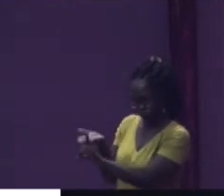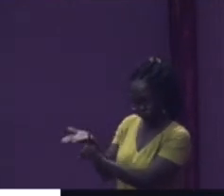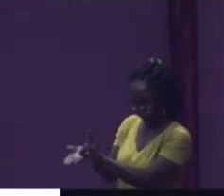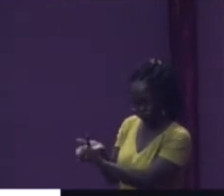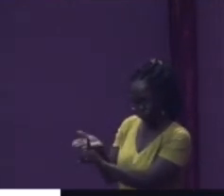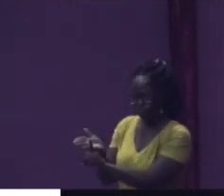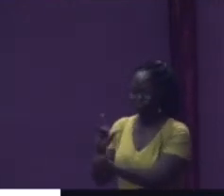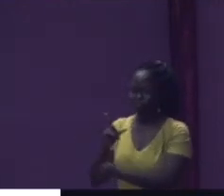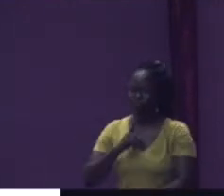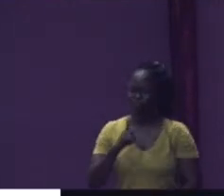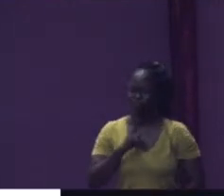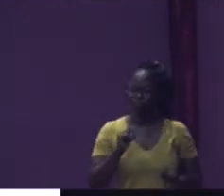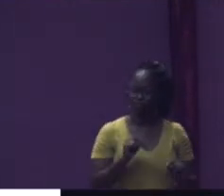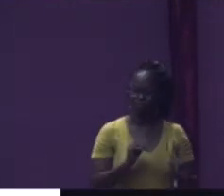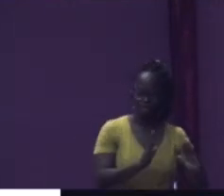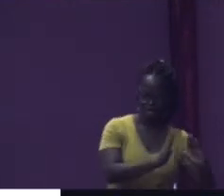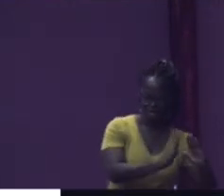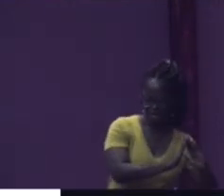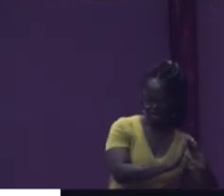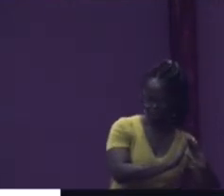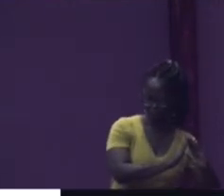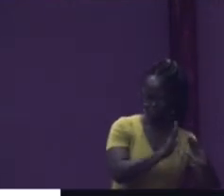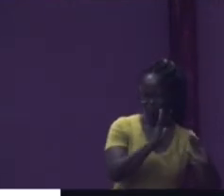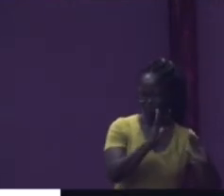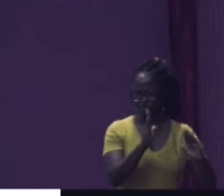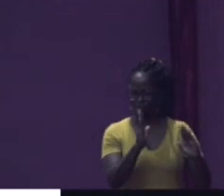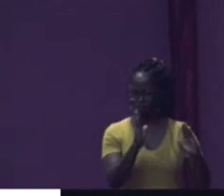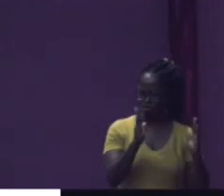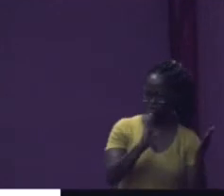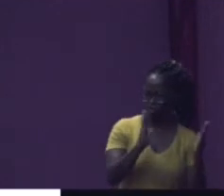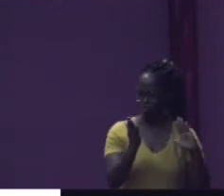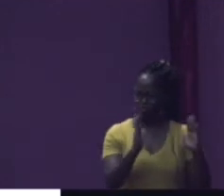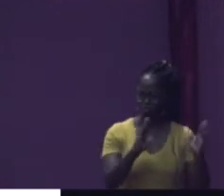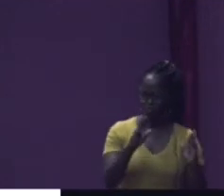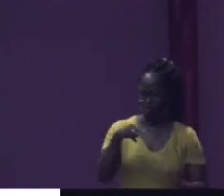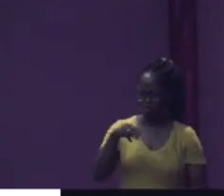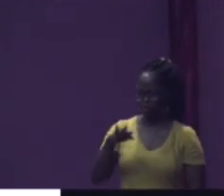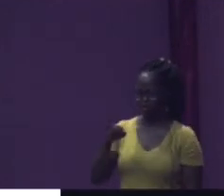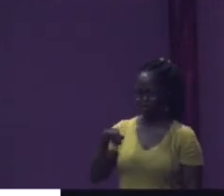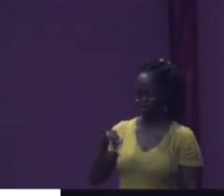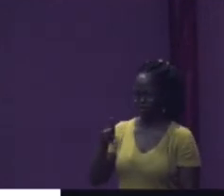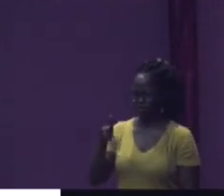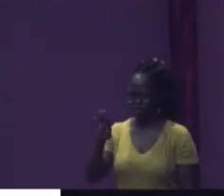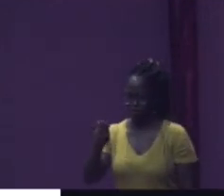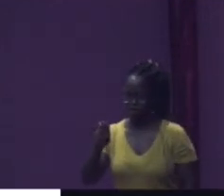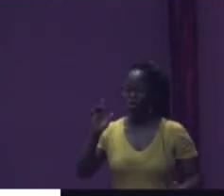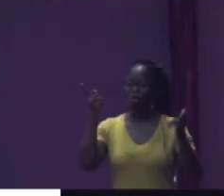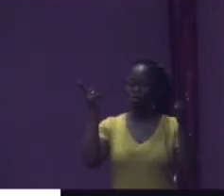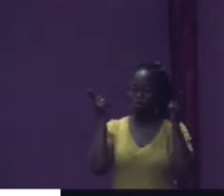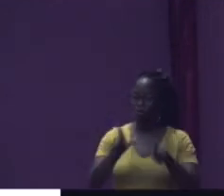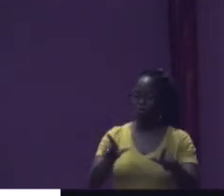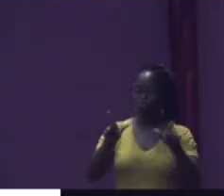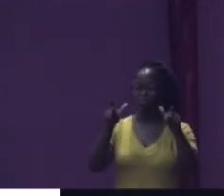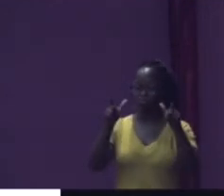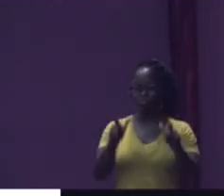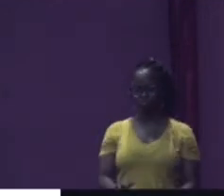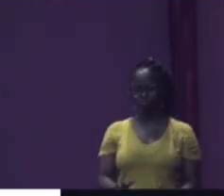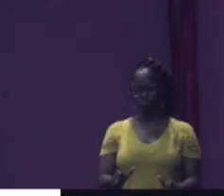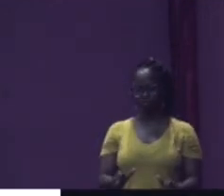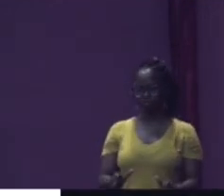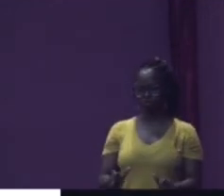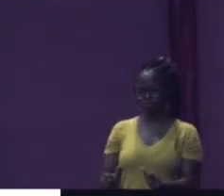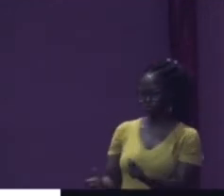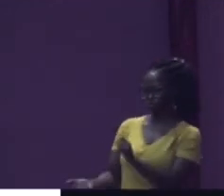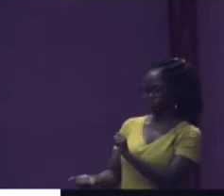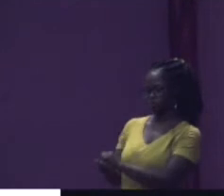The advantage when they're able to do that, often again with the help of a non-governmental organization, is